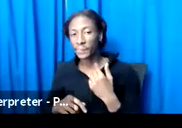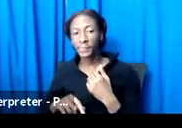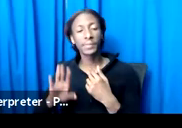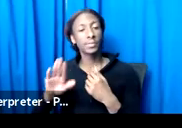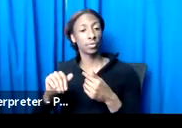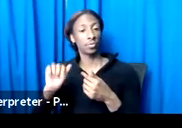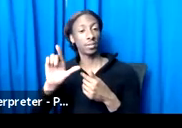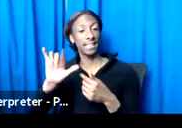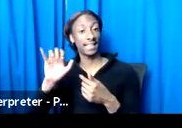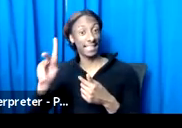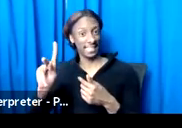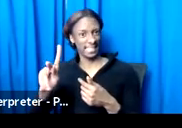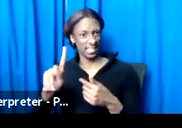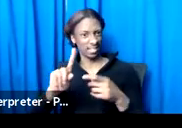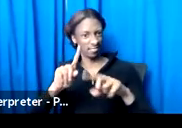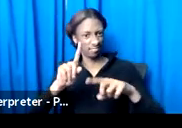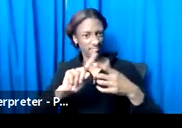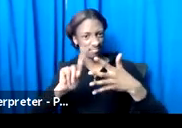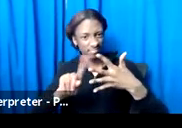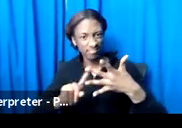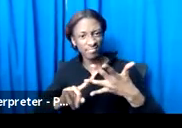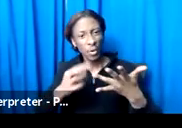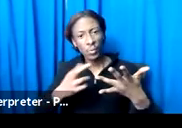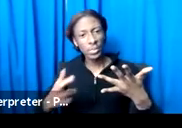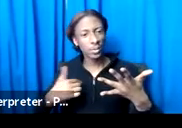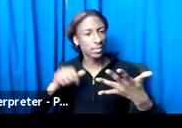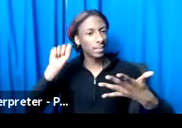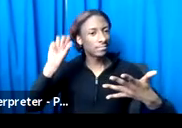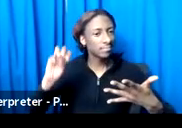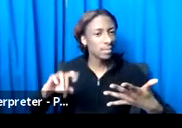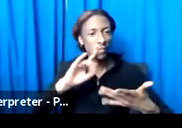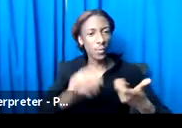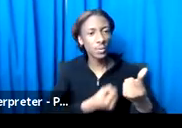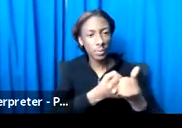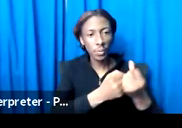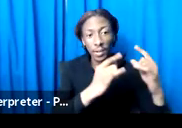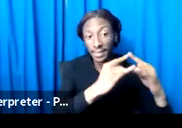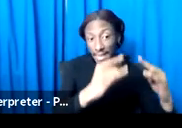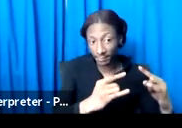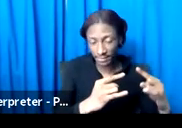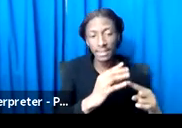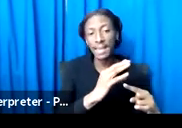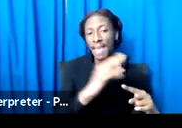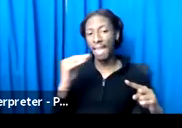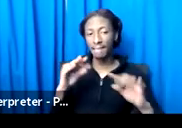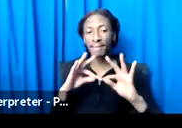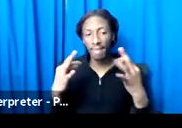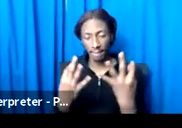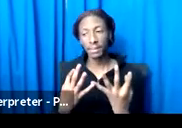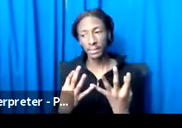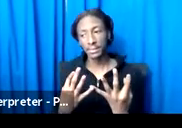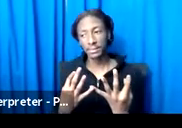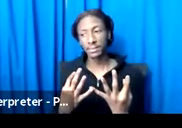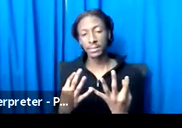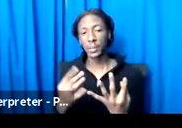various resources that were mentioned to support camps as well as families who are considering